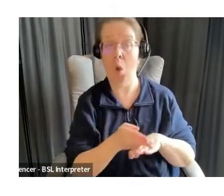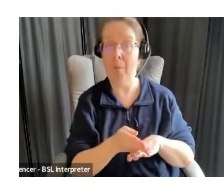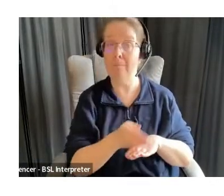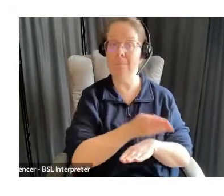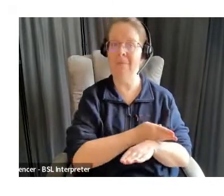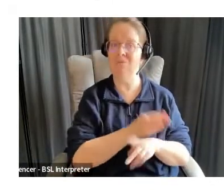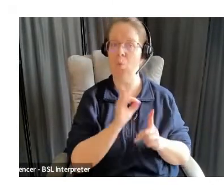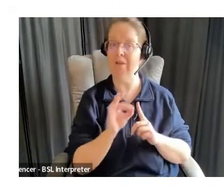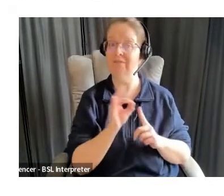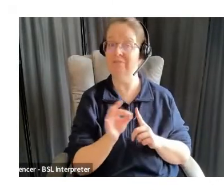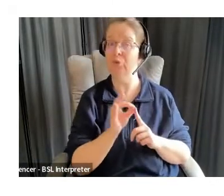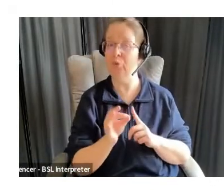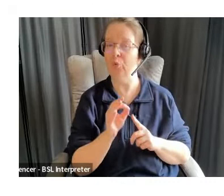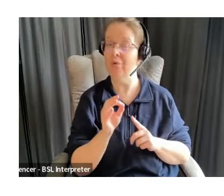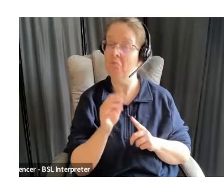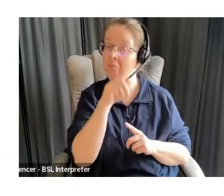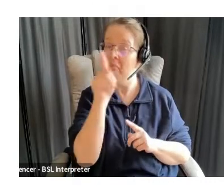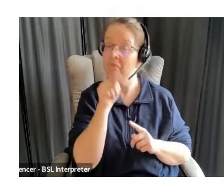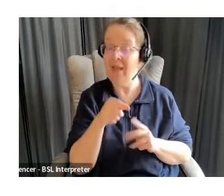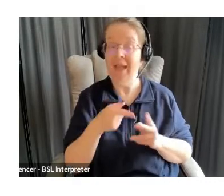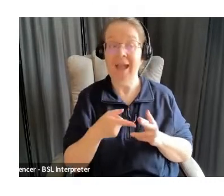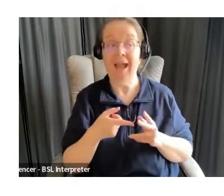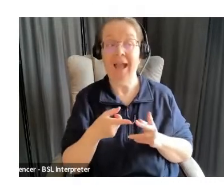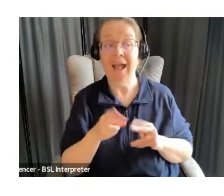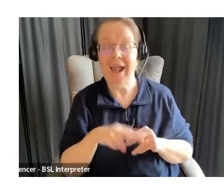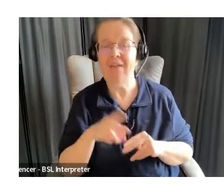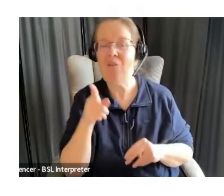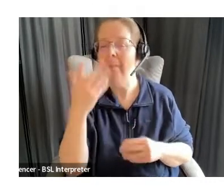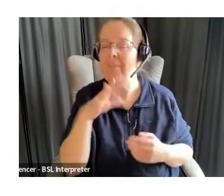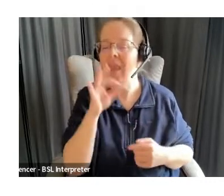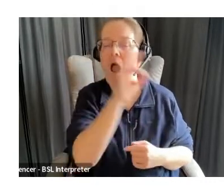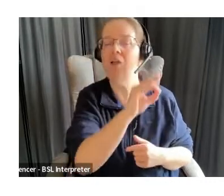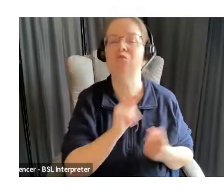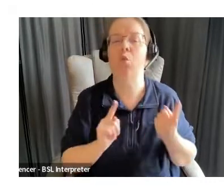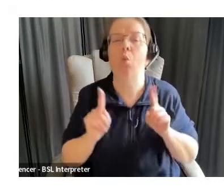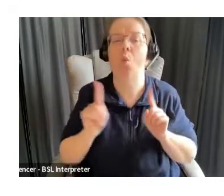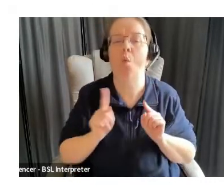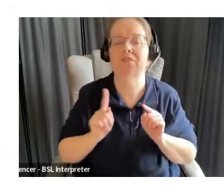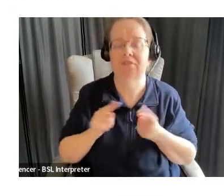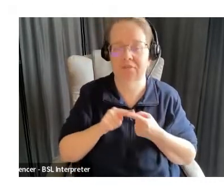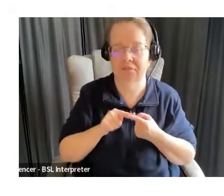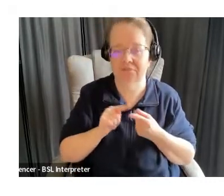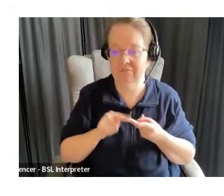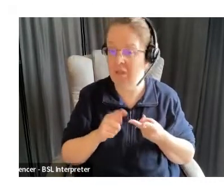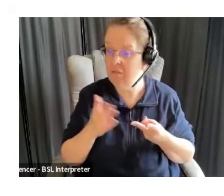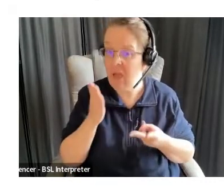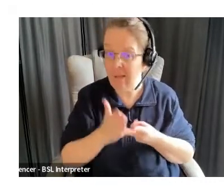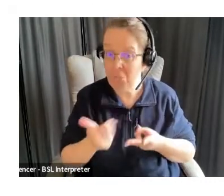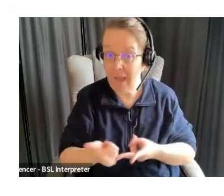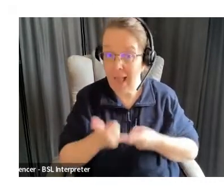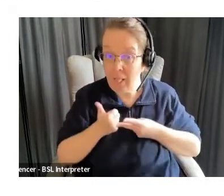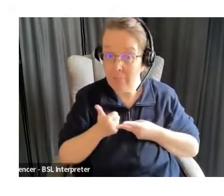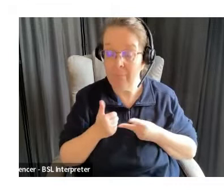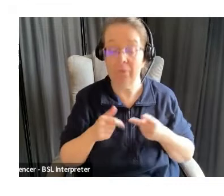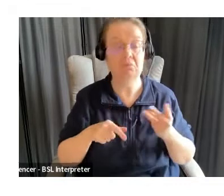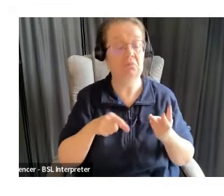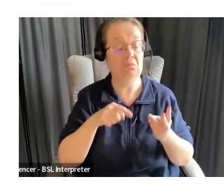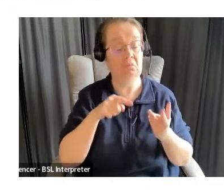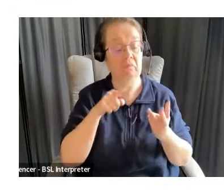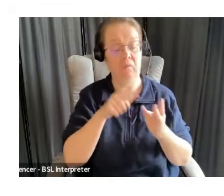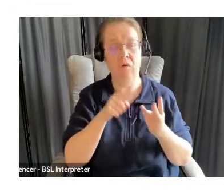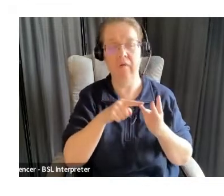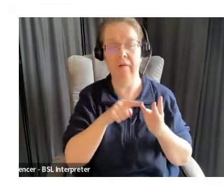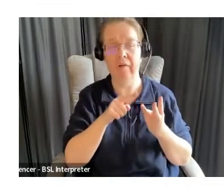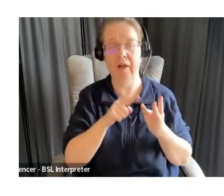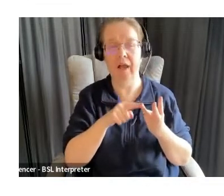interview? If so, what have you asked for? How has it helped you? And what